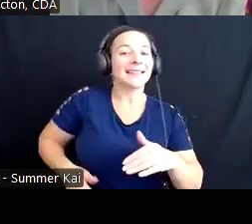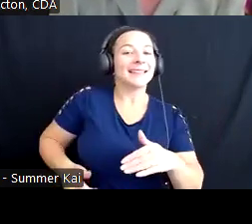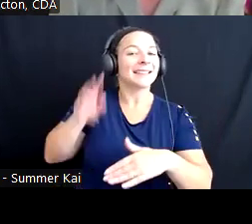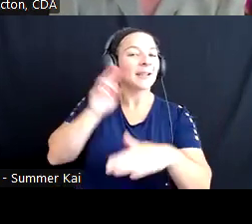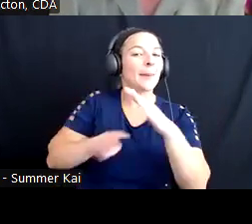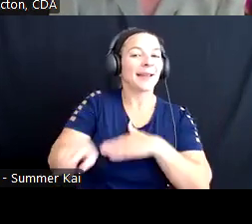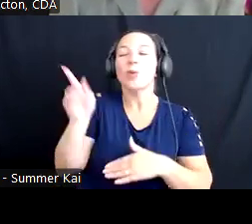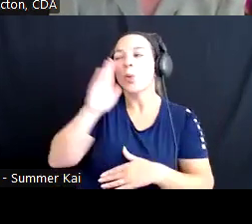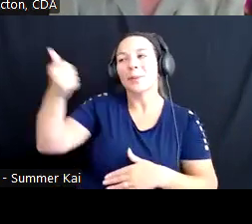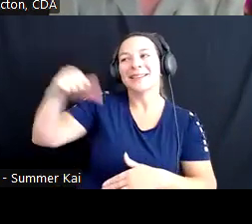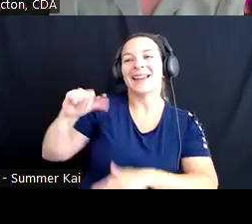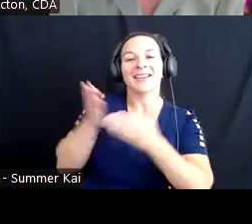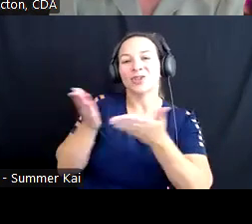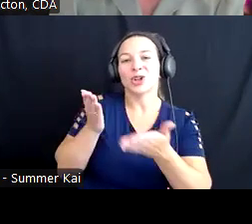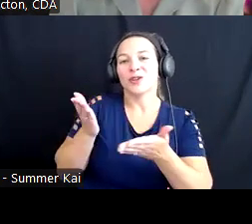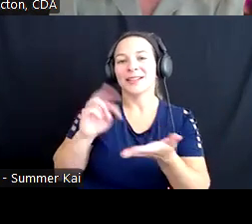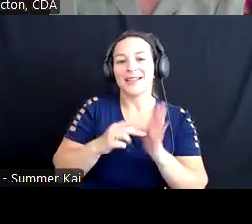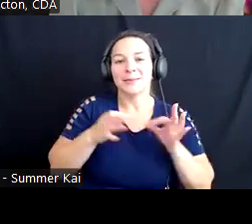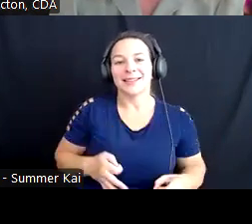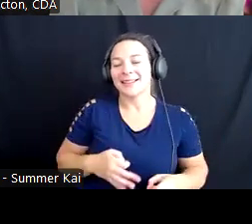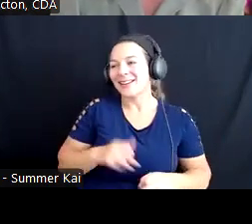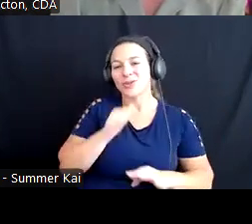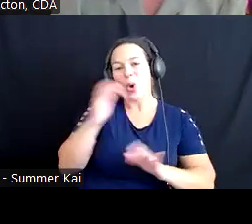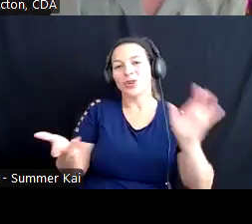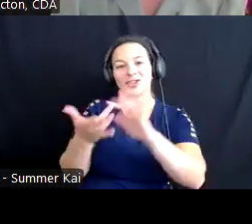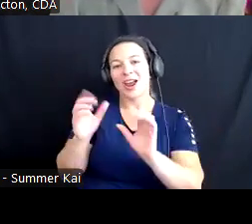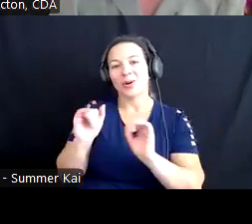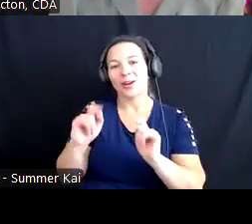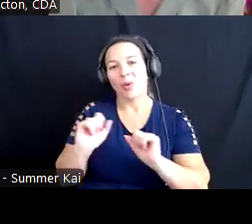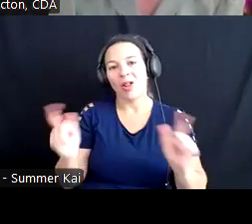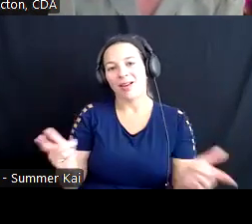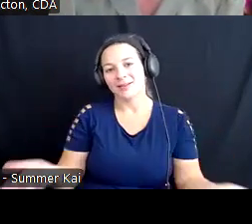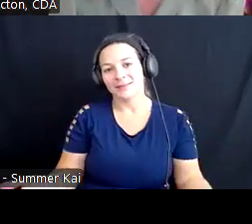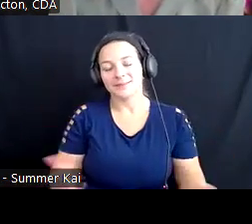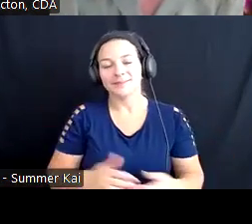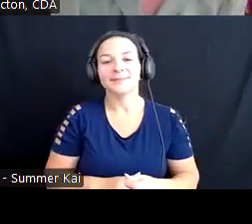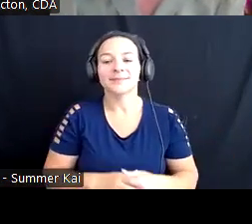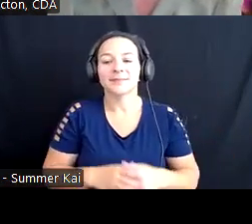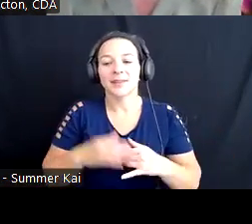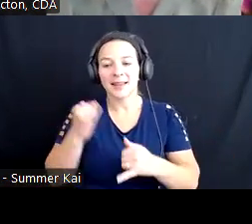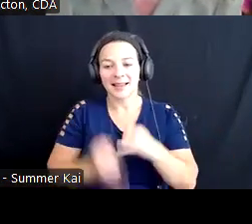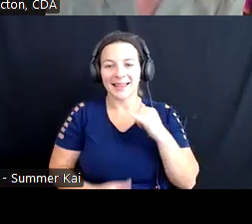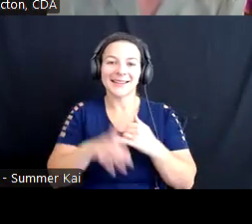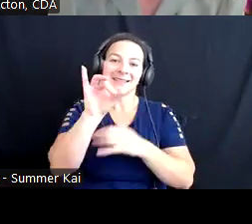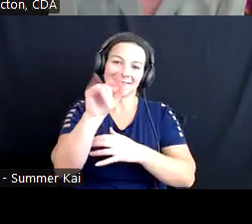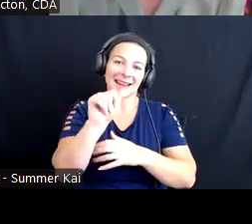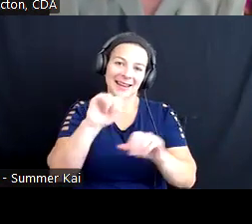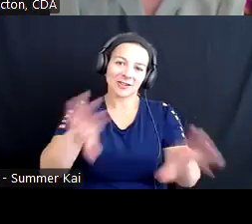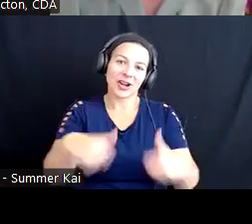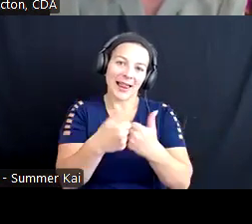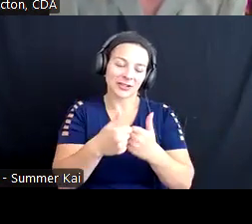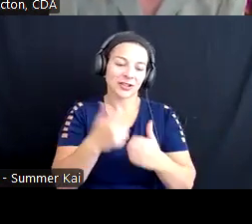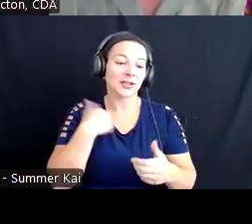So they choose not even to reach out and seek services at all. And then lastly, data challenges.